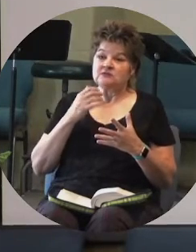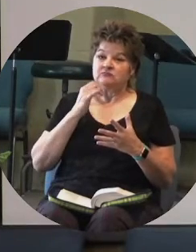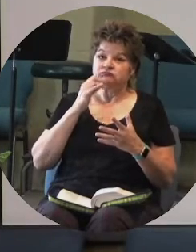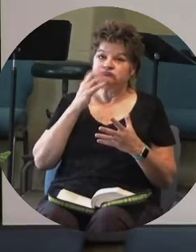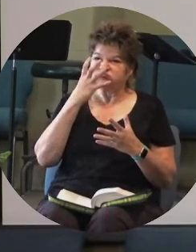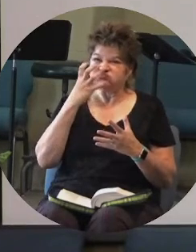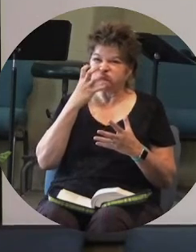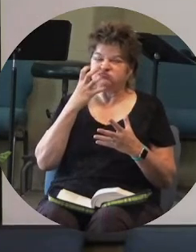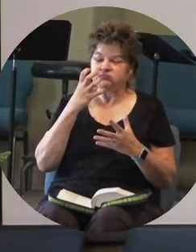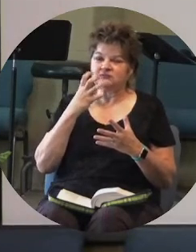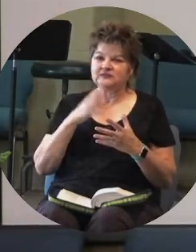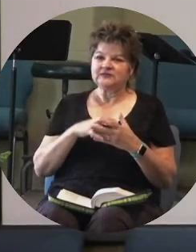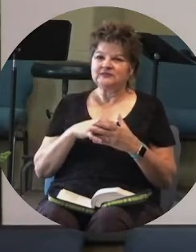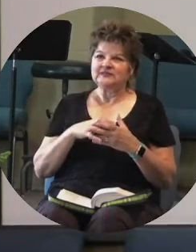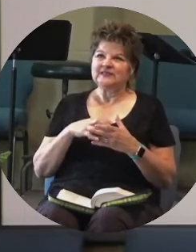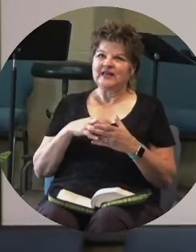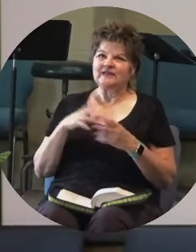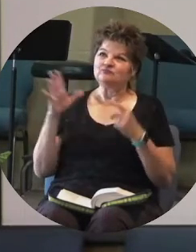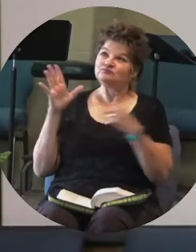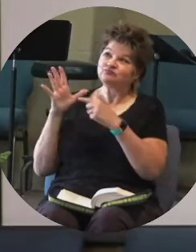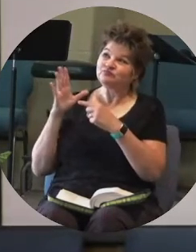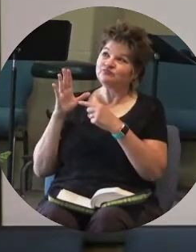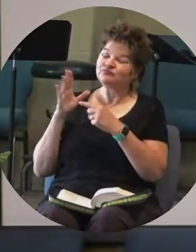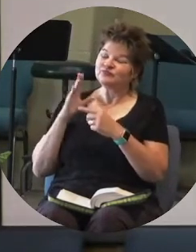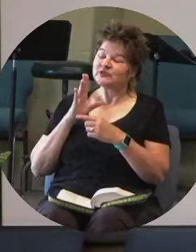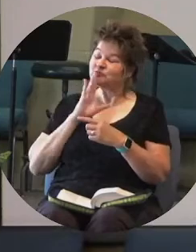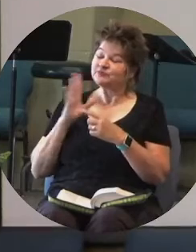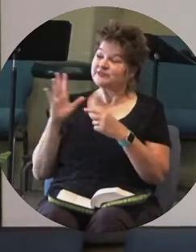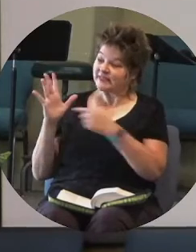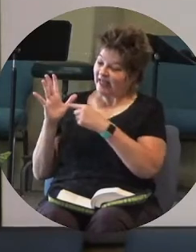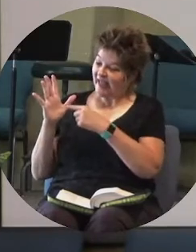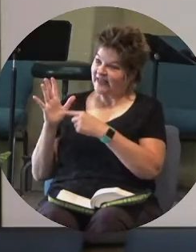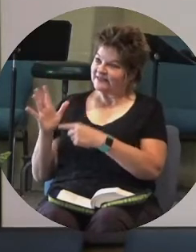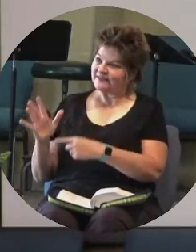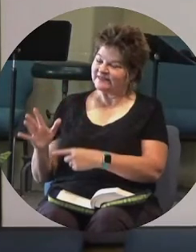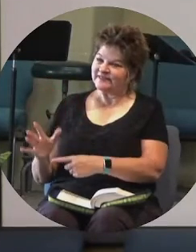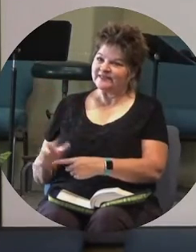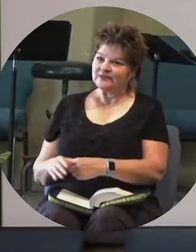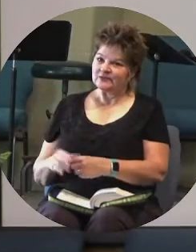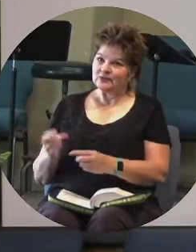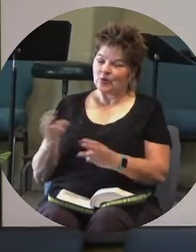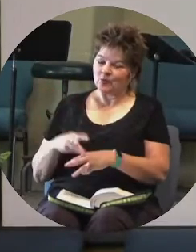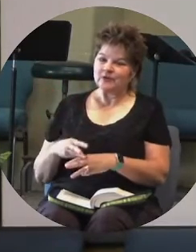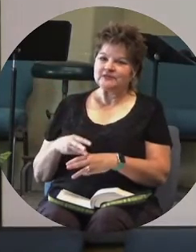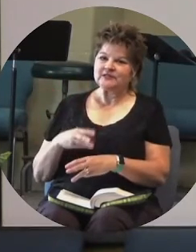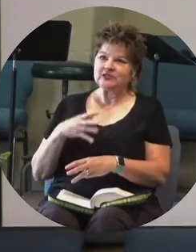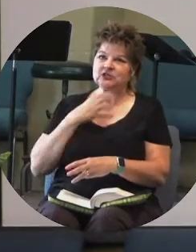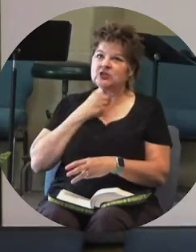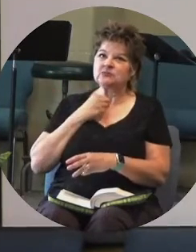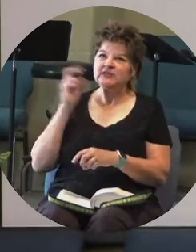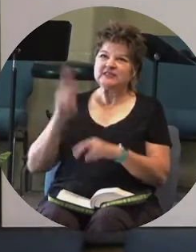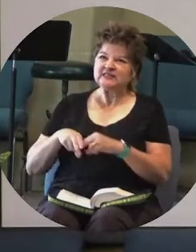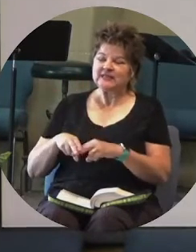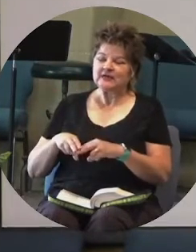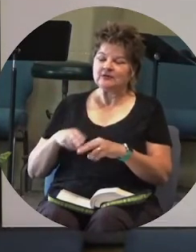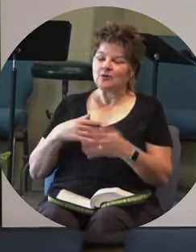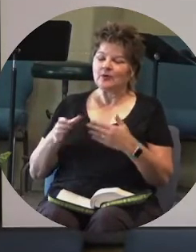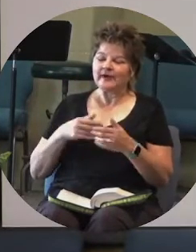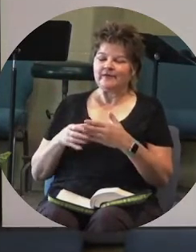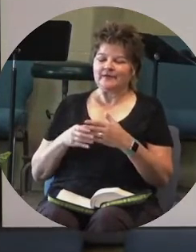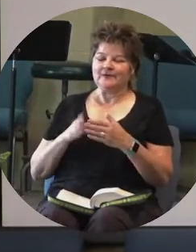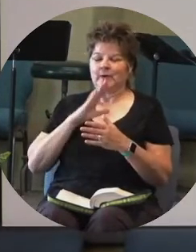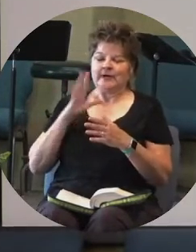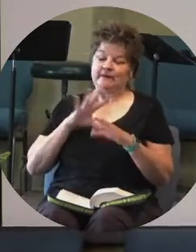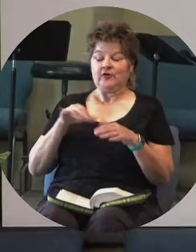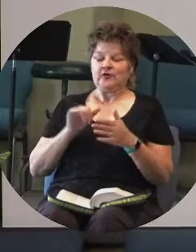you just go, speak to the hand. Or worse, shut up and sit down. Or whatever. We would never do that